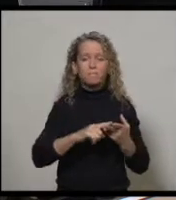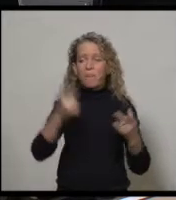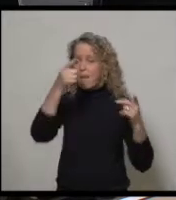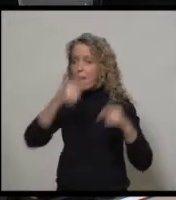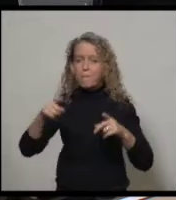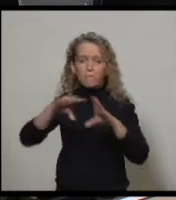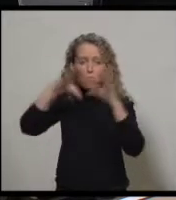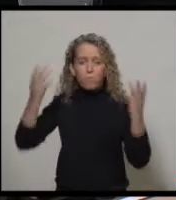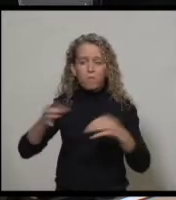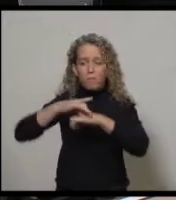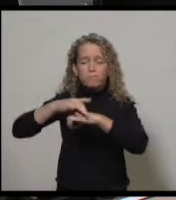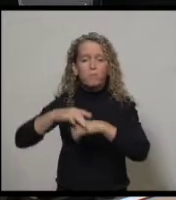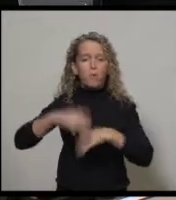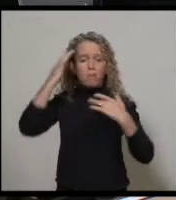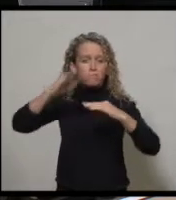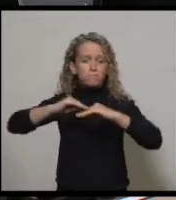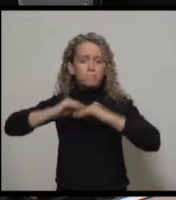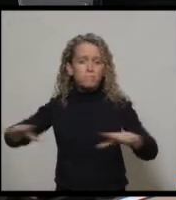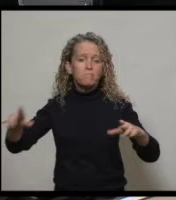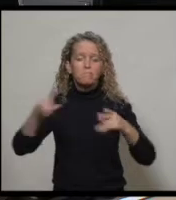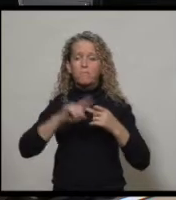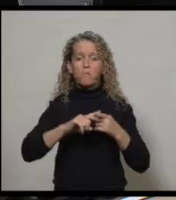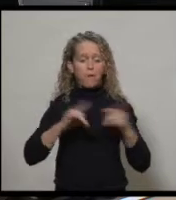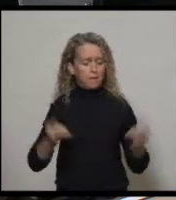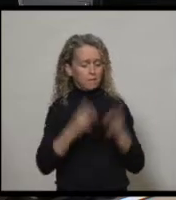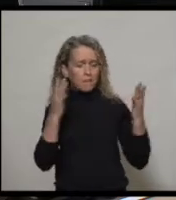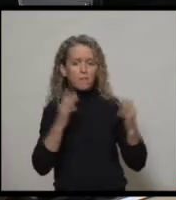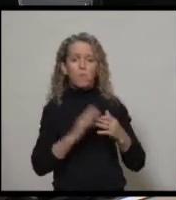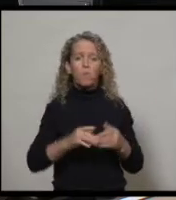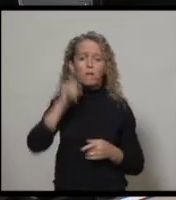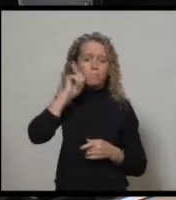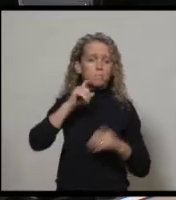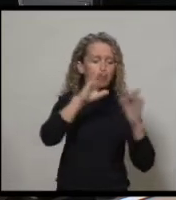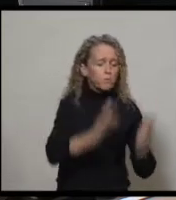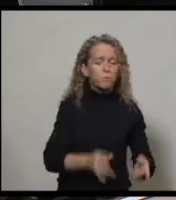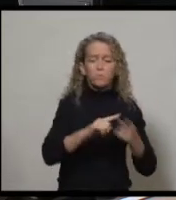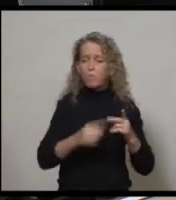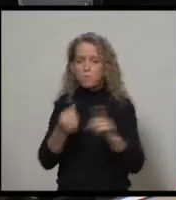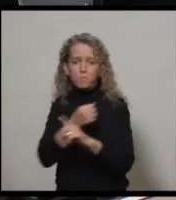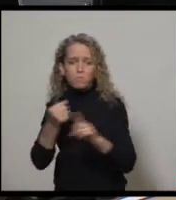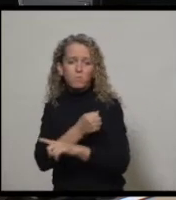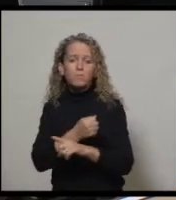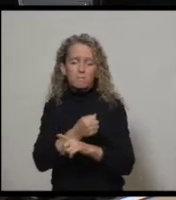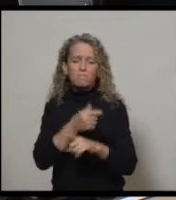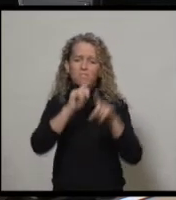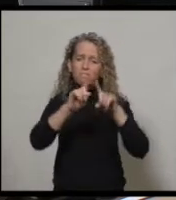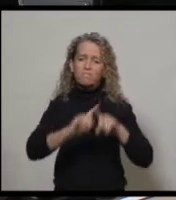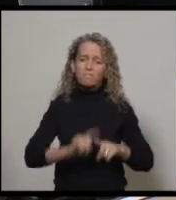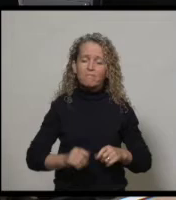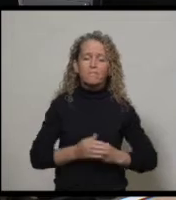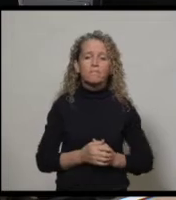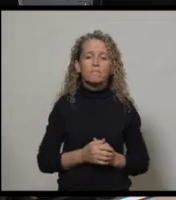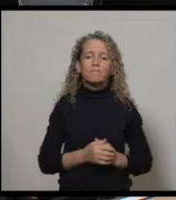maybe if an accident happens, thinking about abuse or violence. And what also may cause